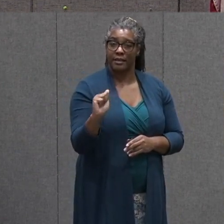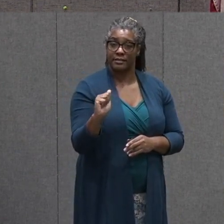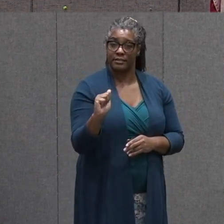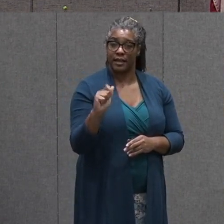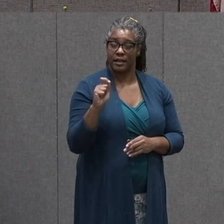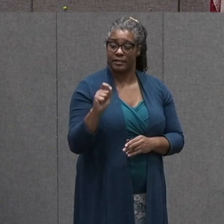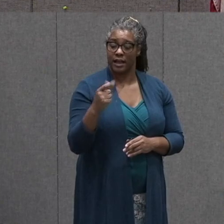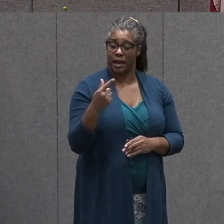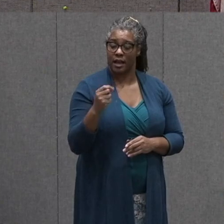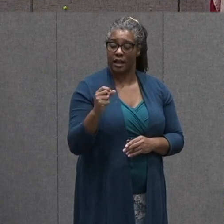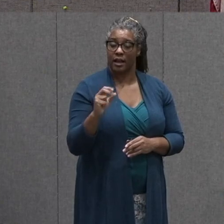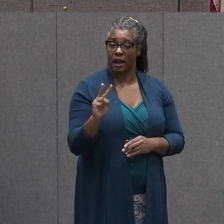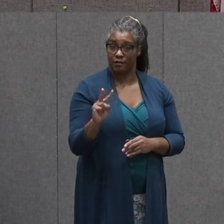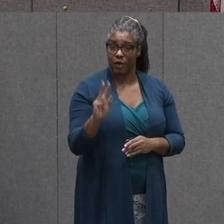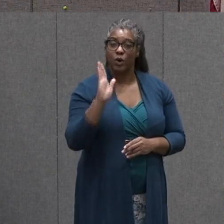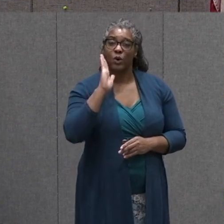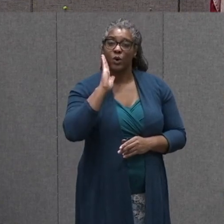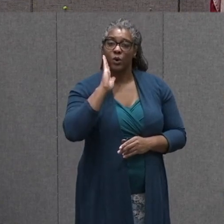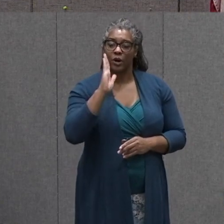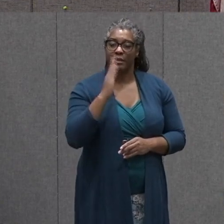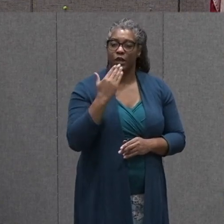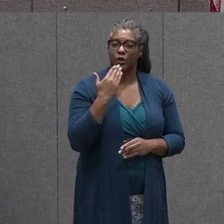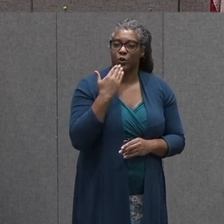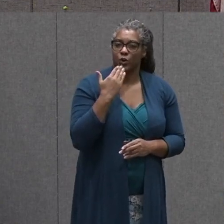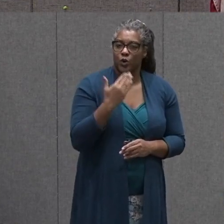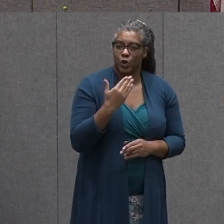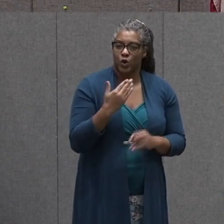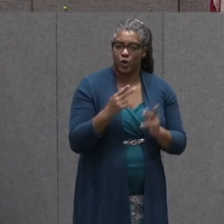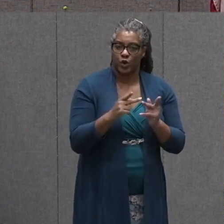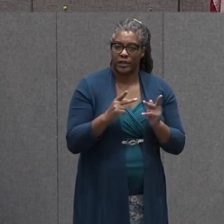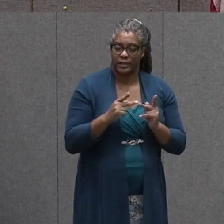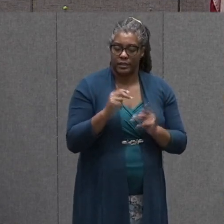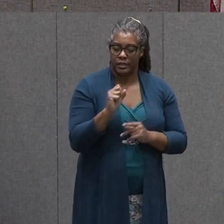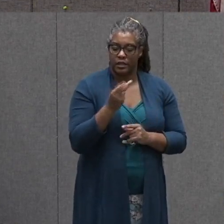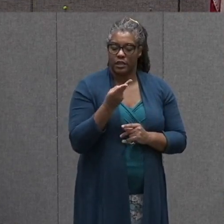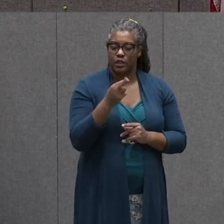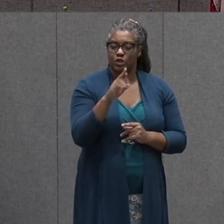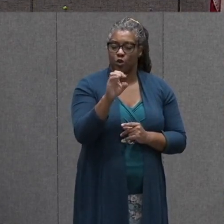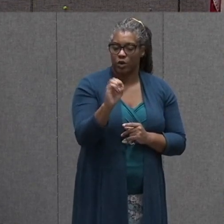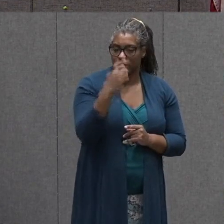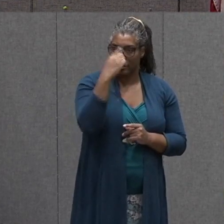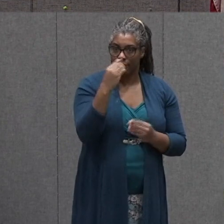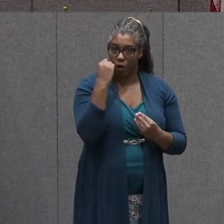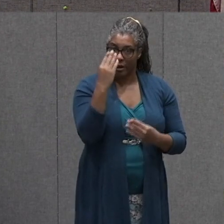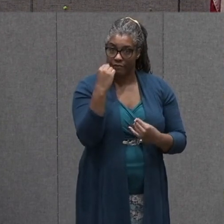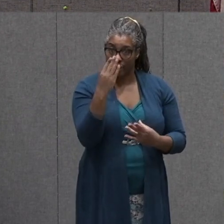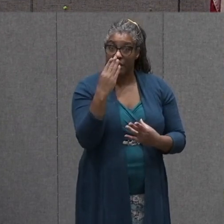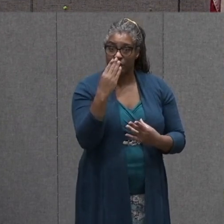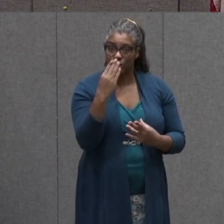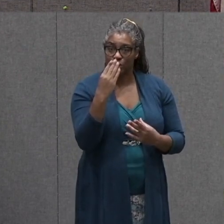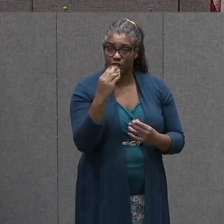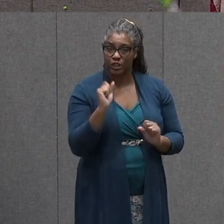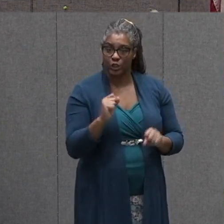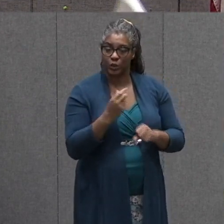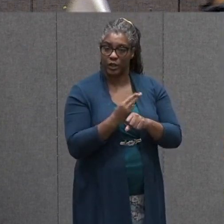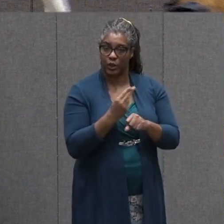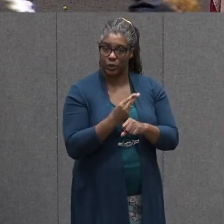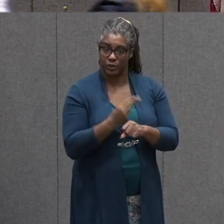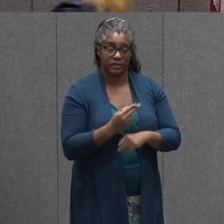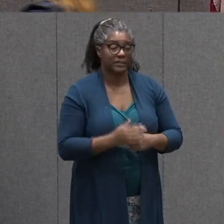yet, or is it still a little bit chilly? Kind of depends on the day, doesn't it? For sure.